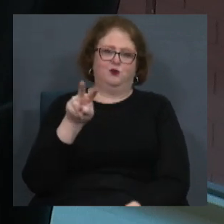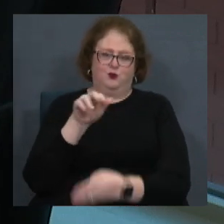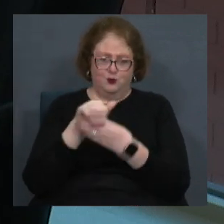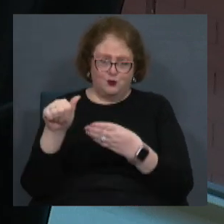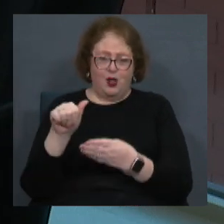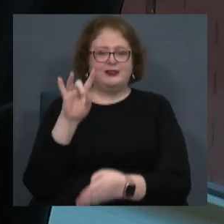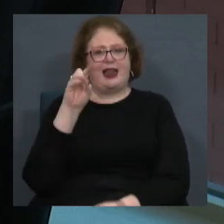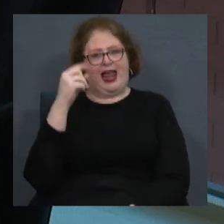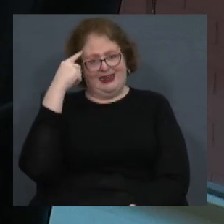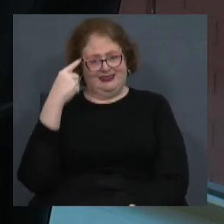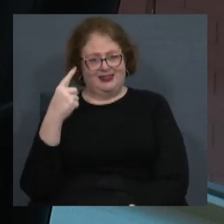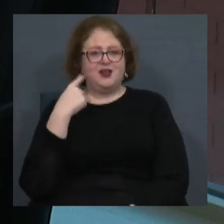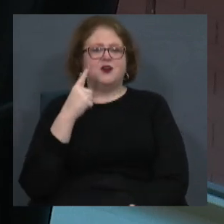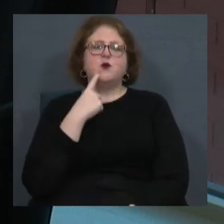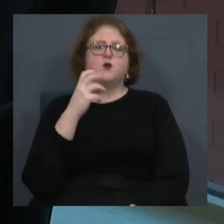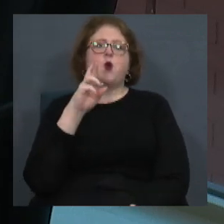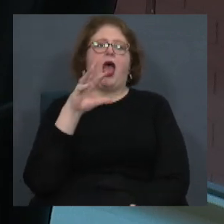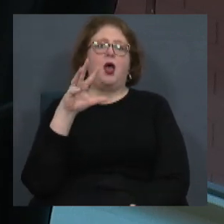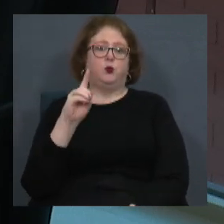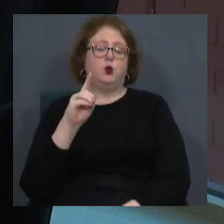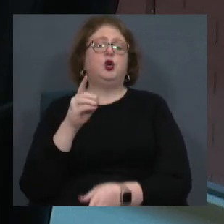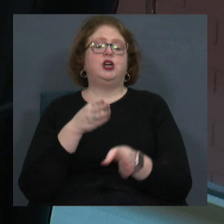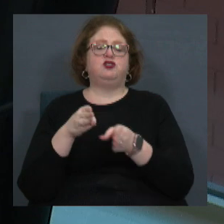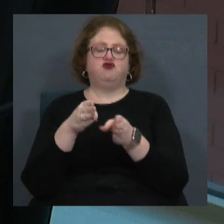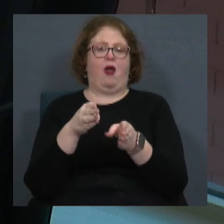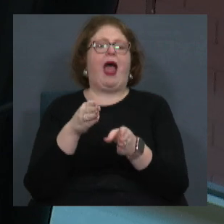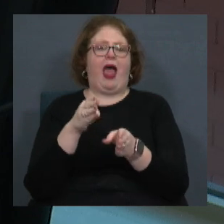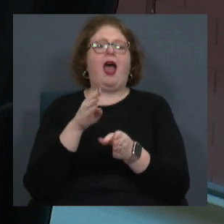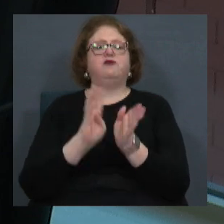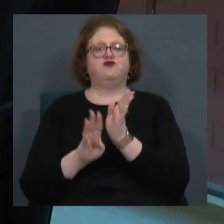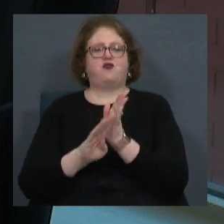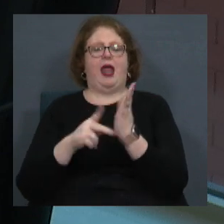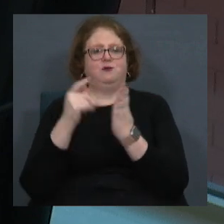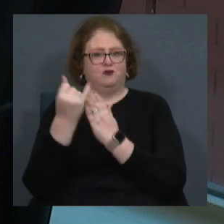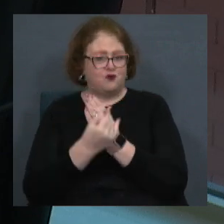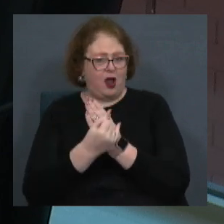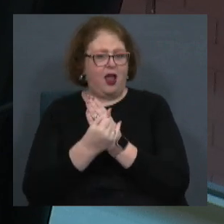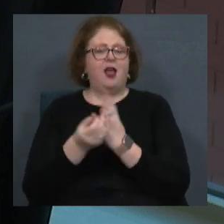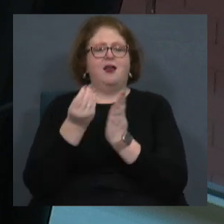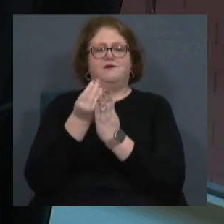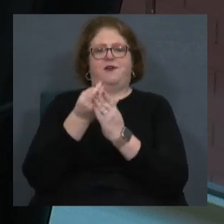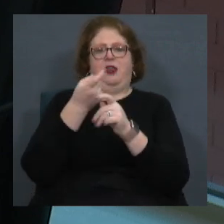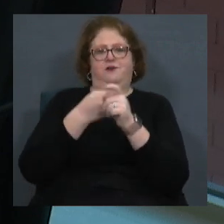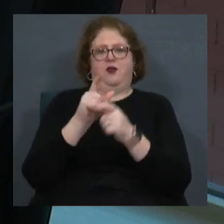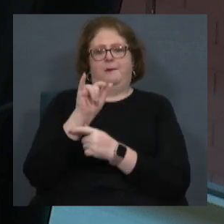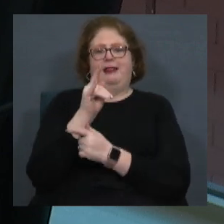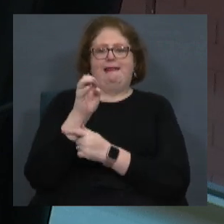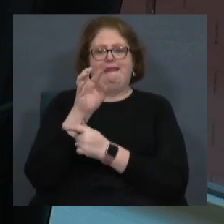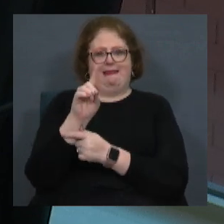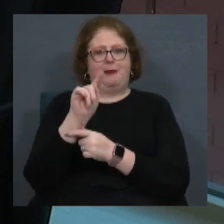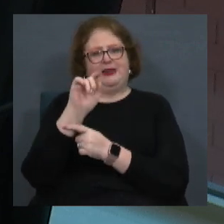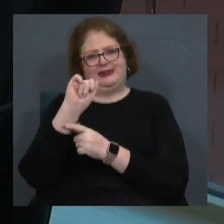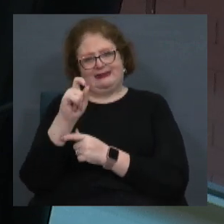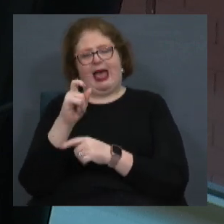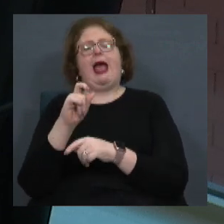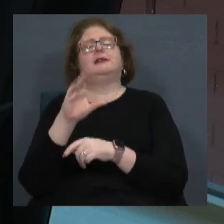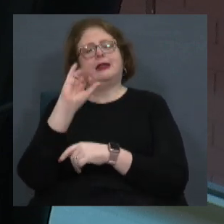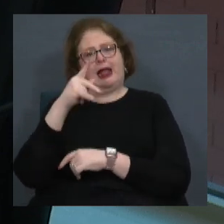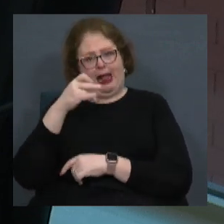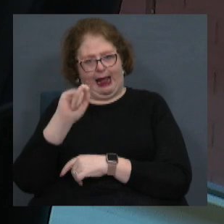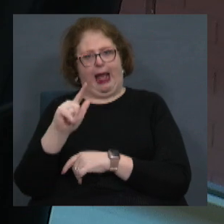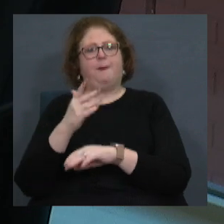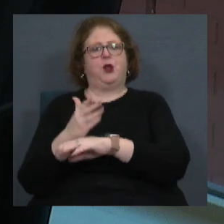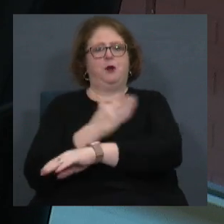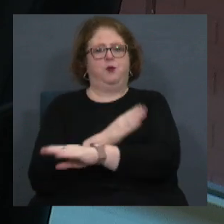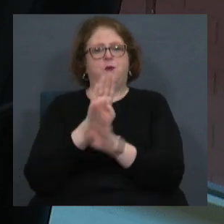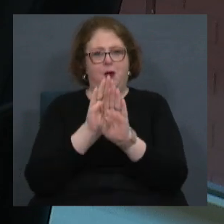$99,922.80 for the Redwood Drive Drainage Project and for other purposes, funding from the limited tax general obligation capital improvement bonds. A